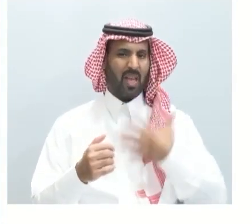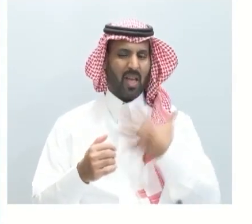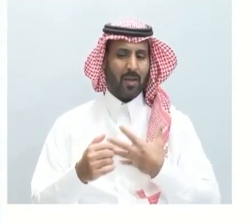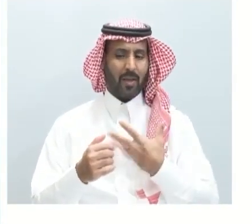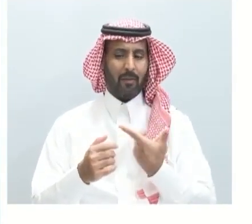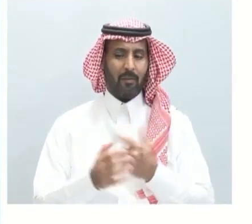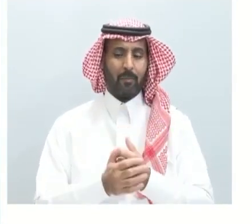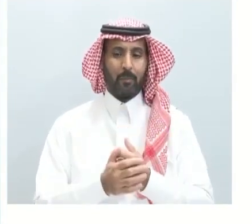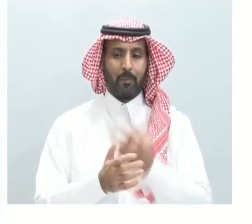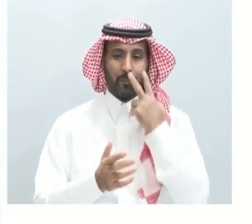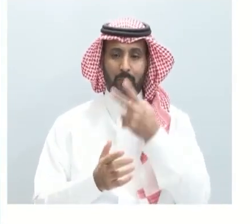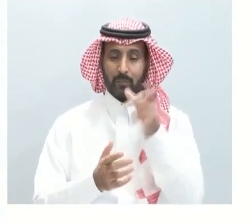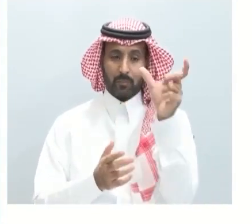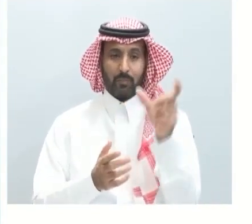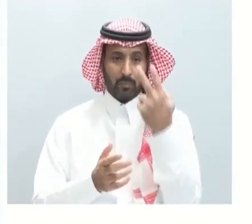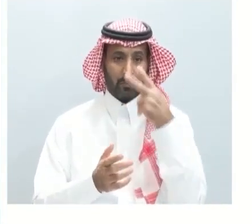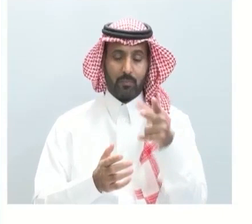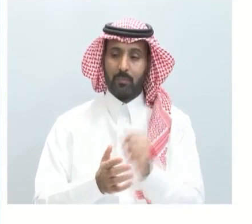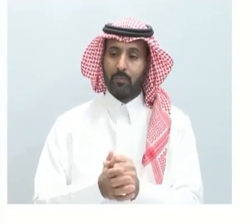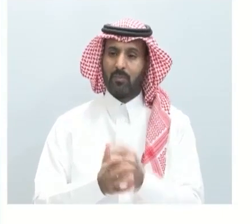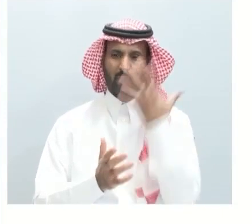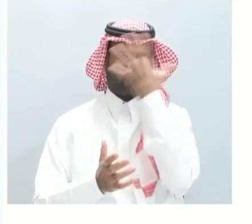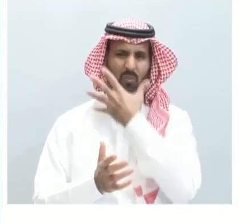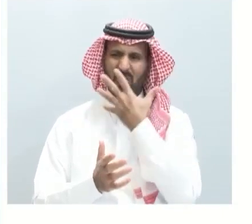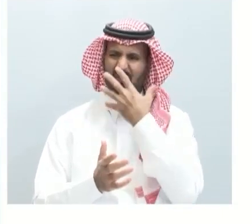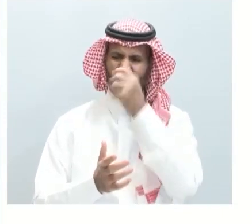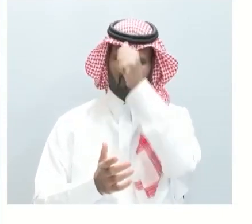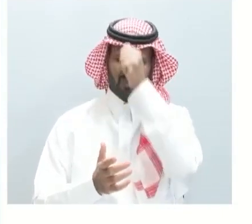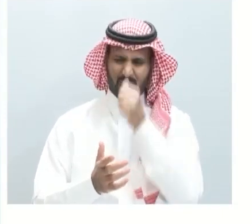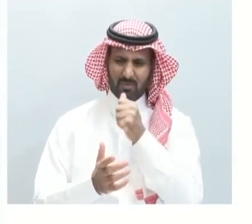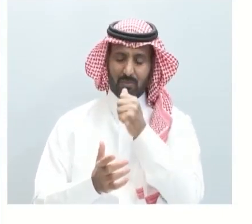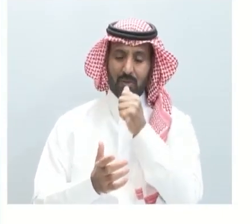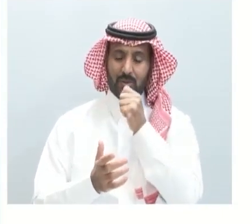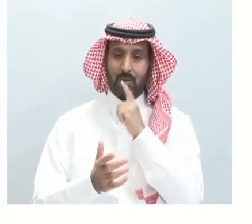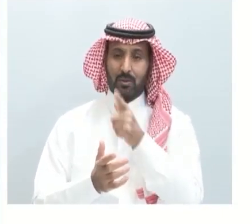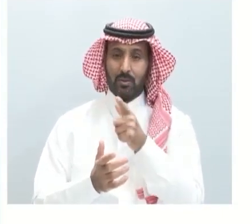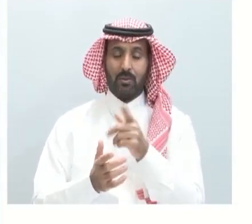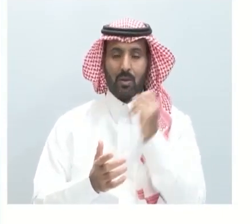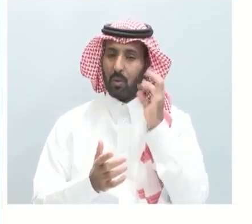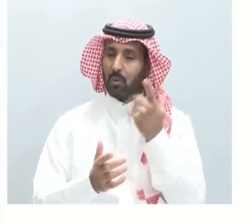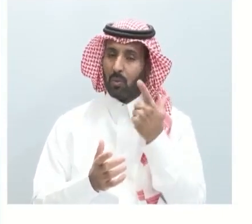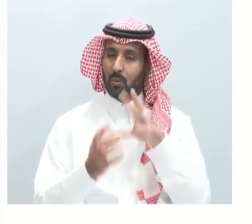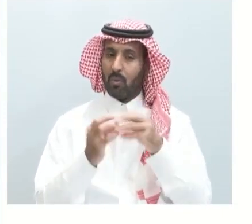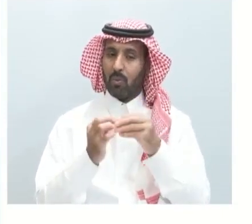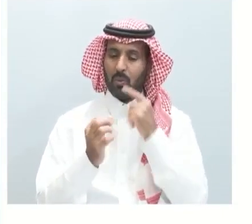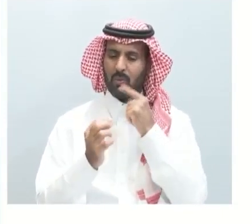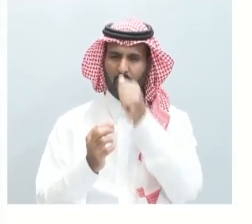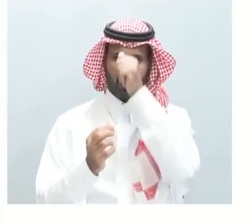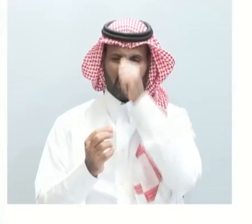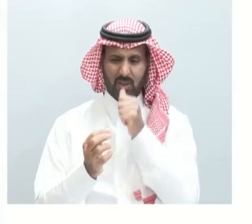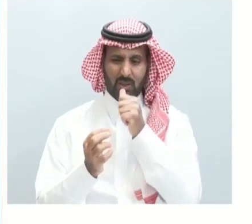feel from the idiom see red how does the man feel I think you can guess of course he feels